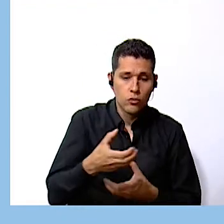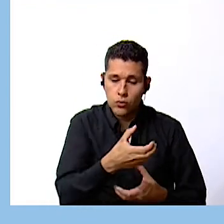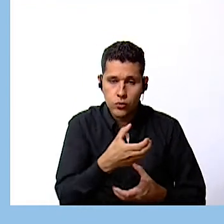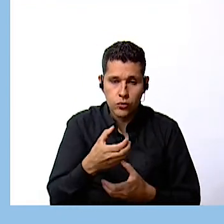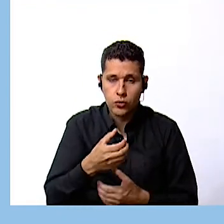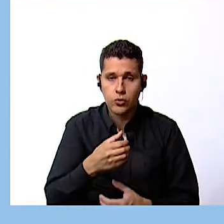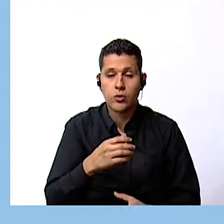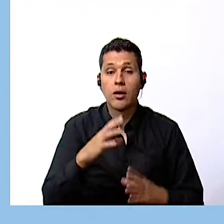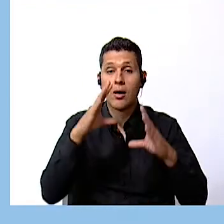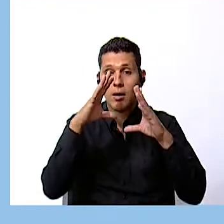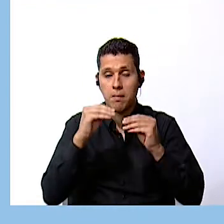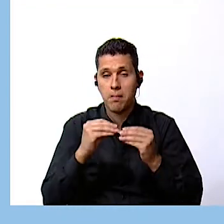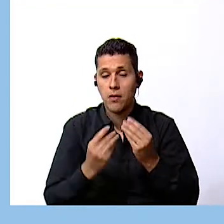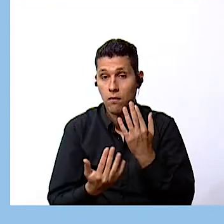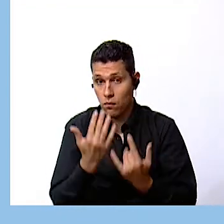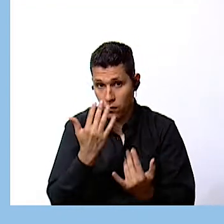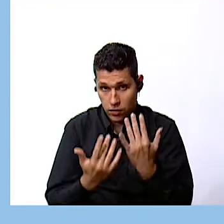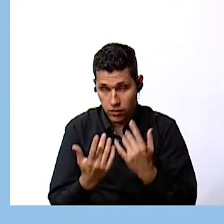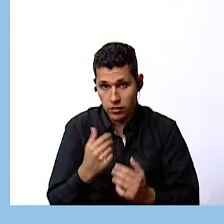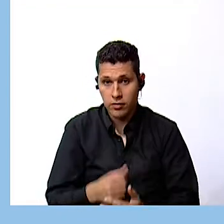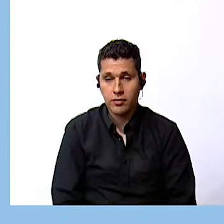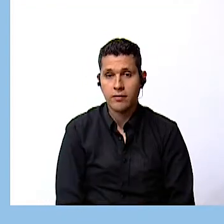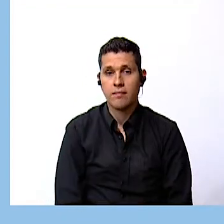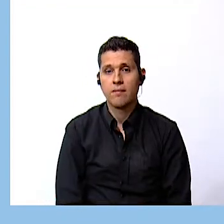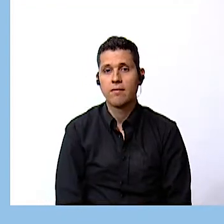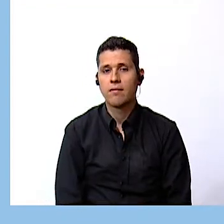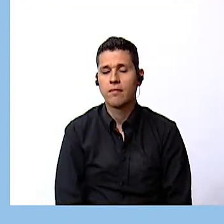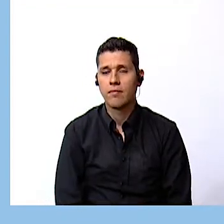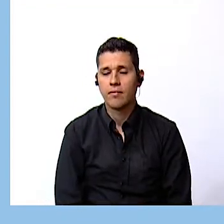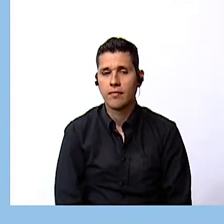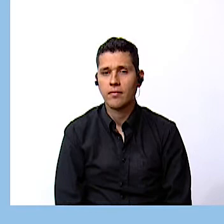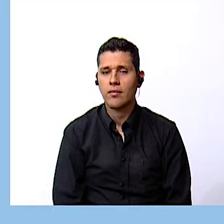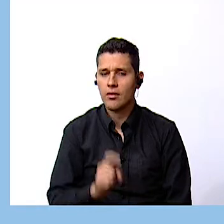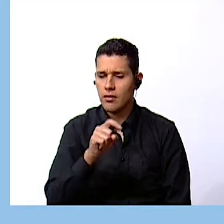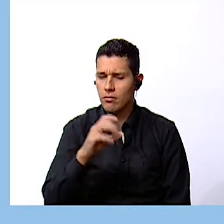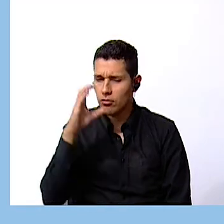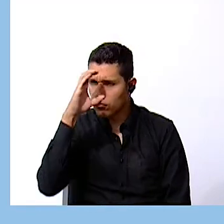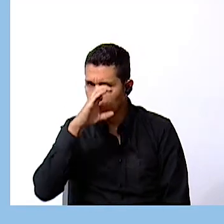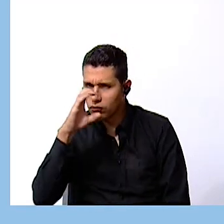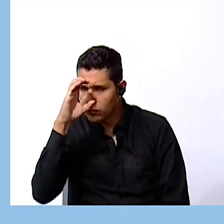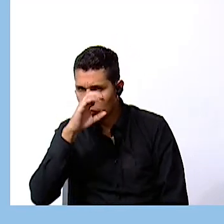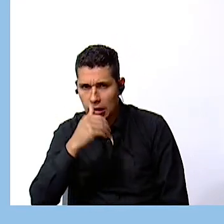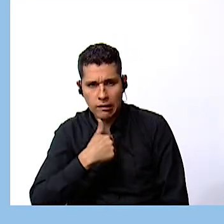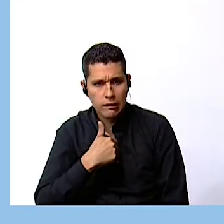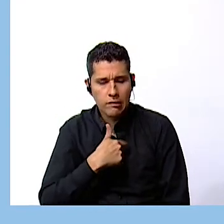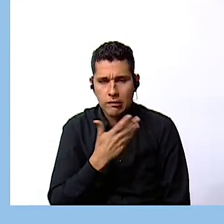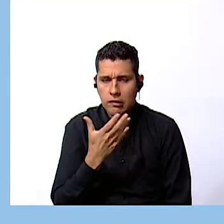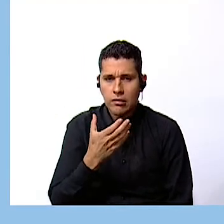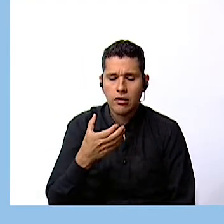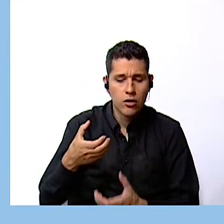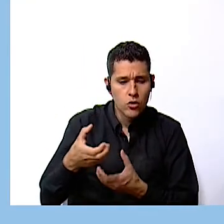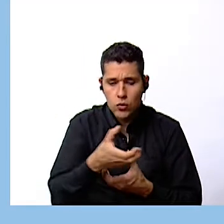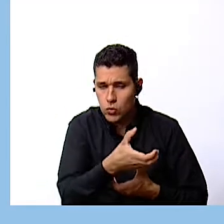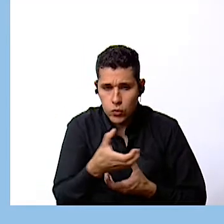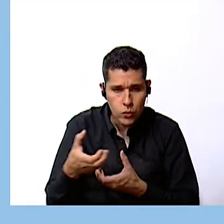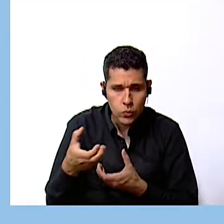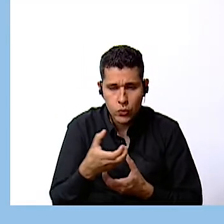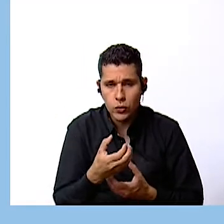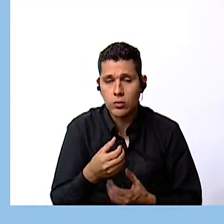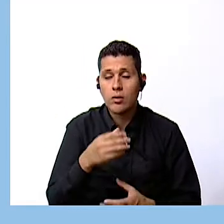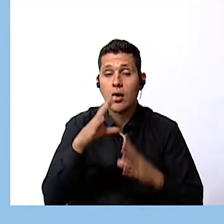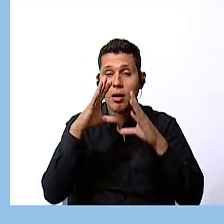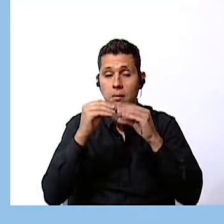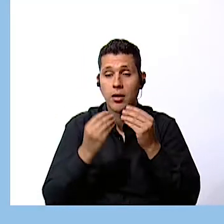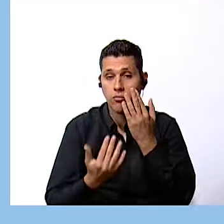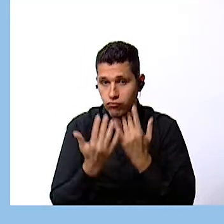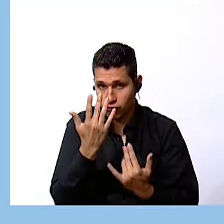Recuerden pedirle a un adulto que debe buscar el extinguidor de fuegos. That's very interesting.